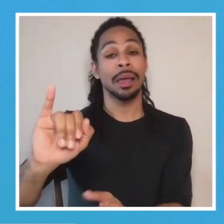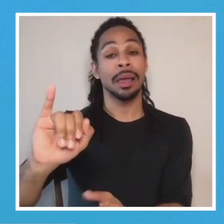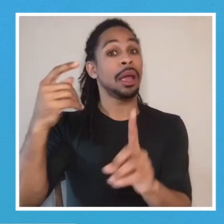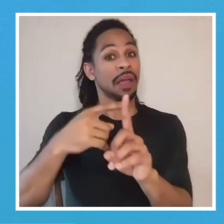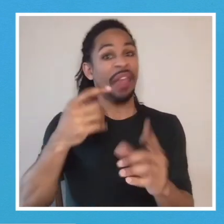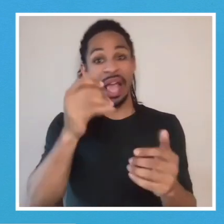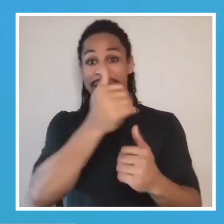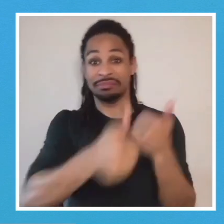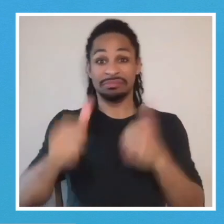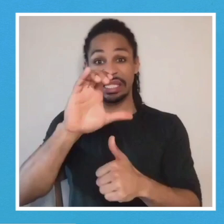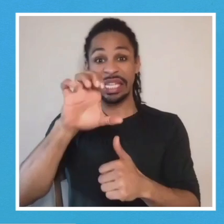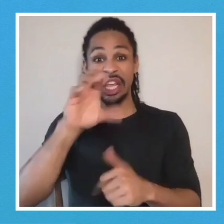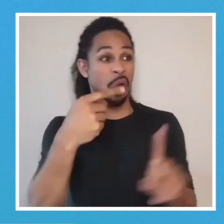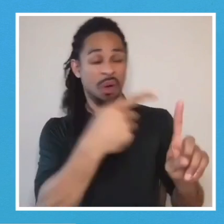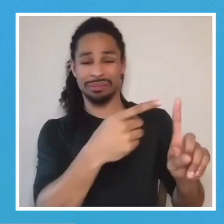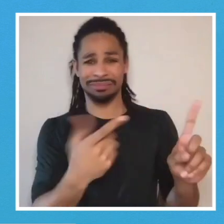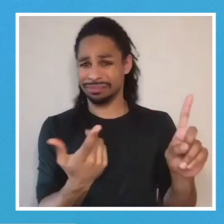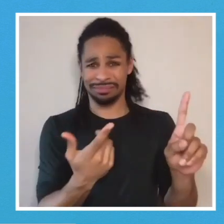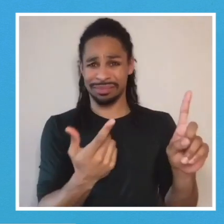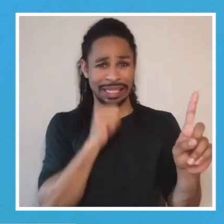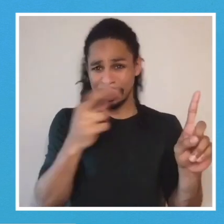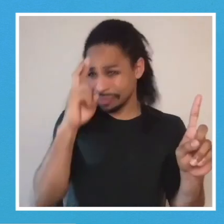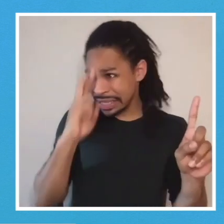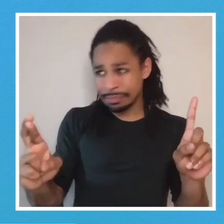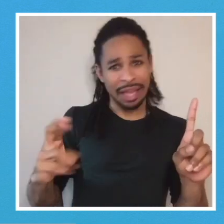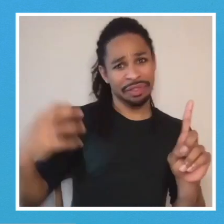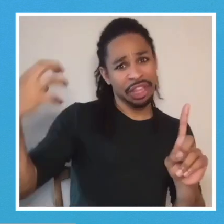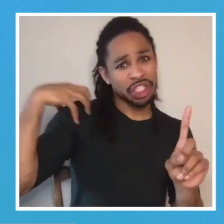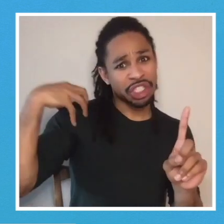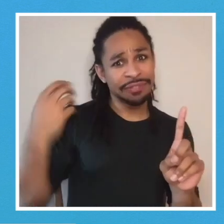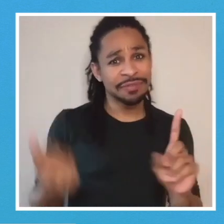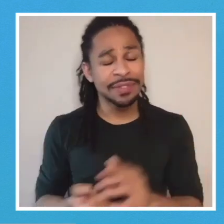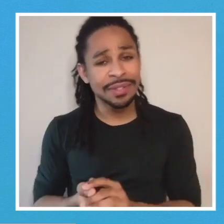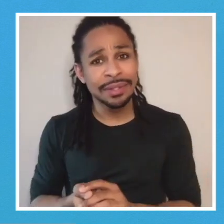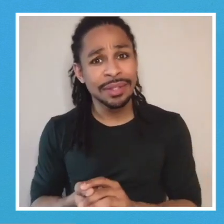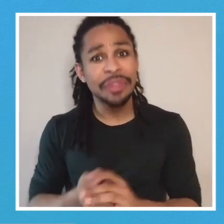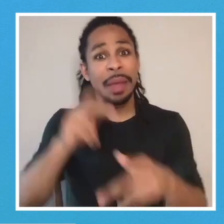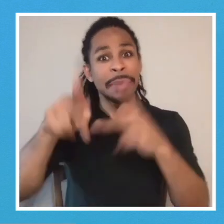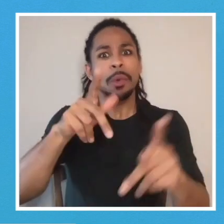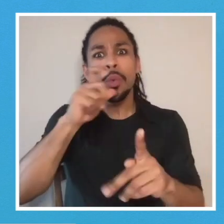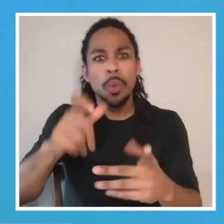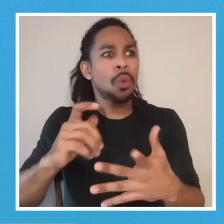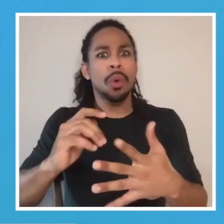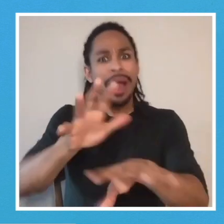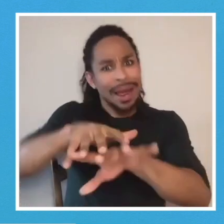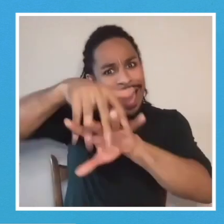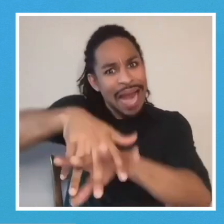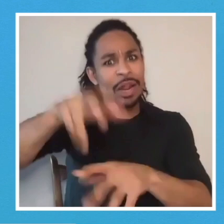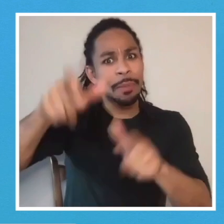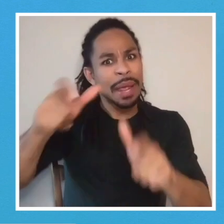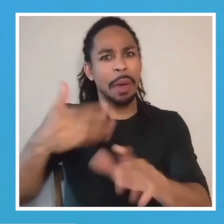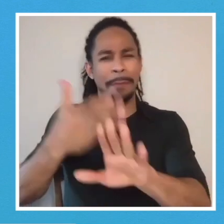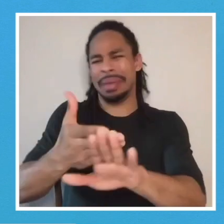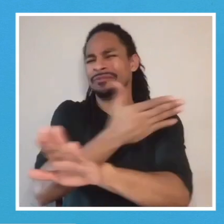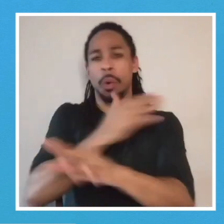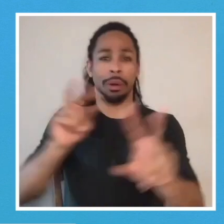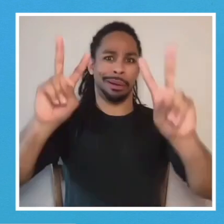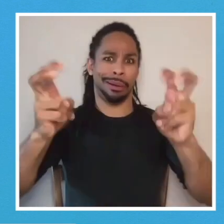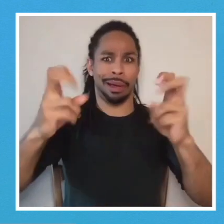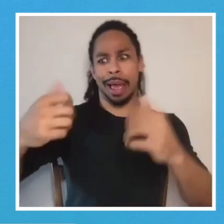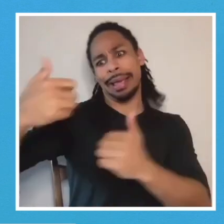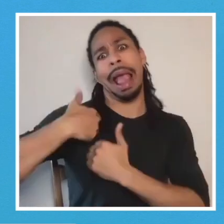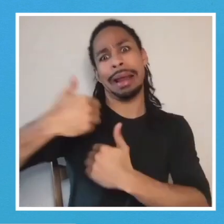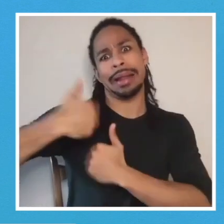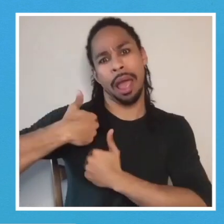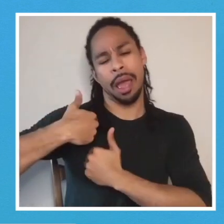people who preceded Canada by thousands of years, who are the rightful